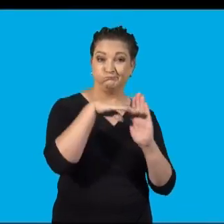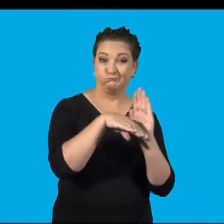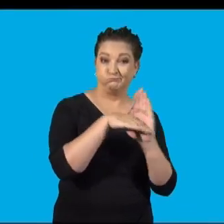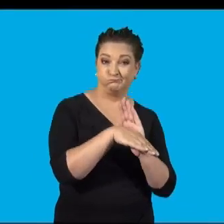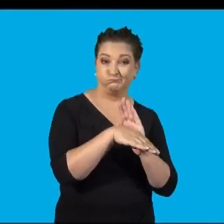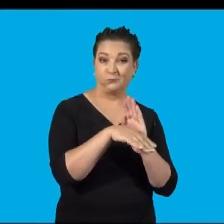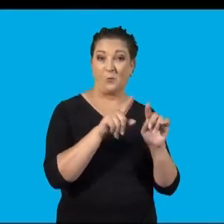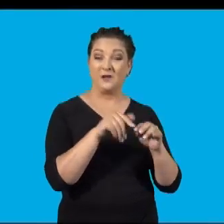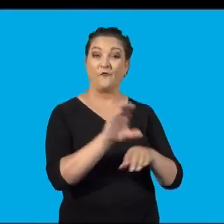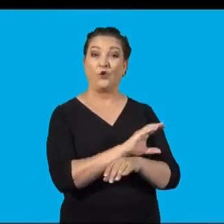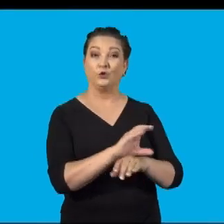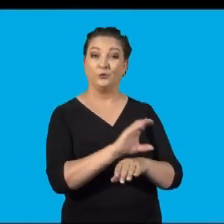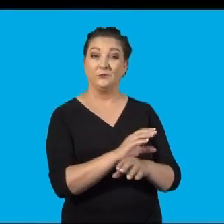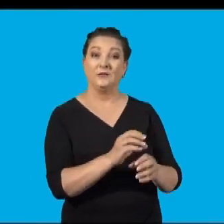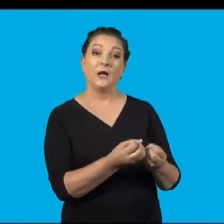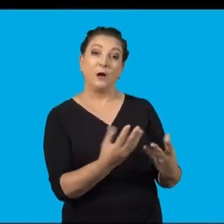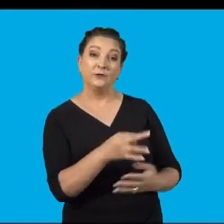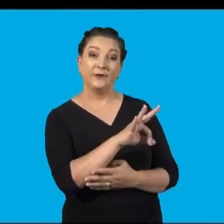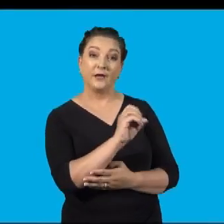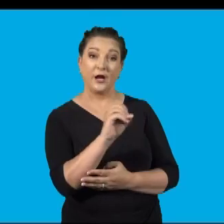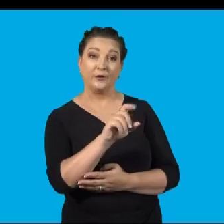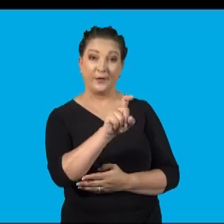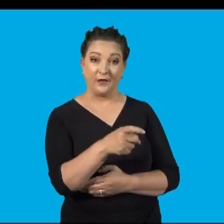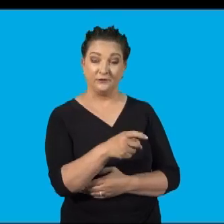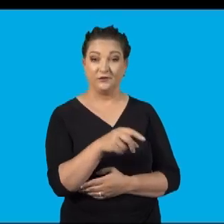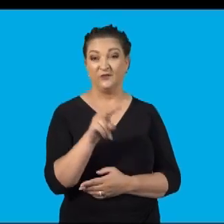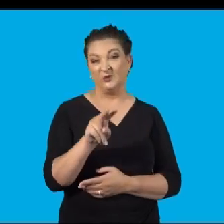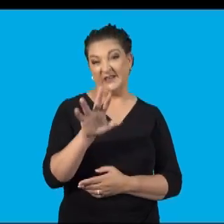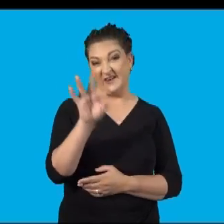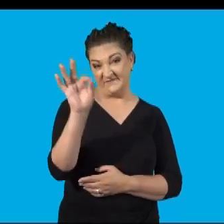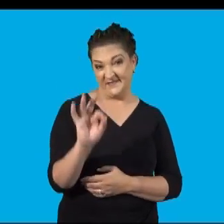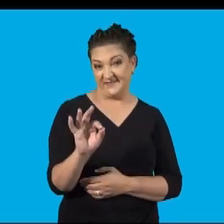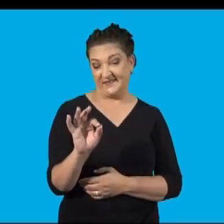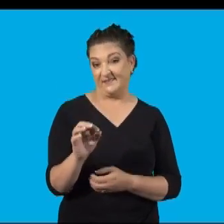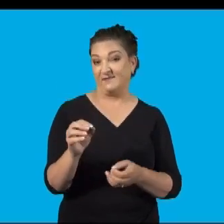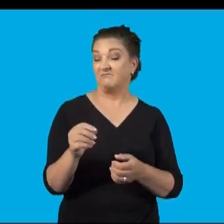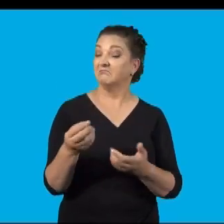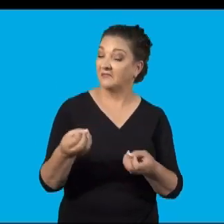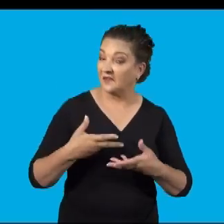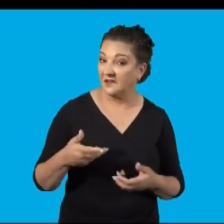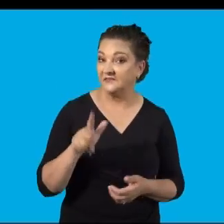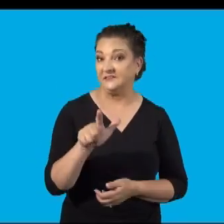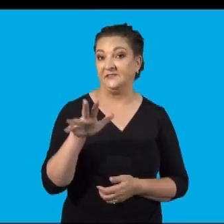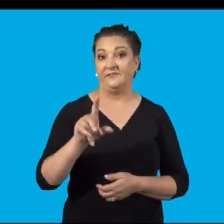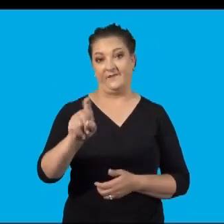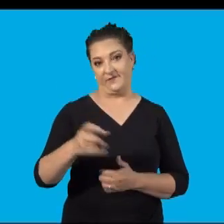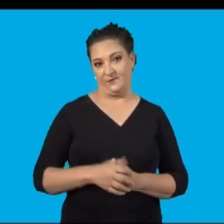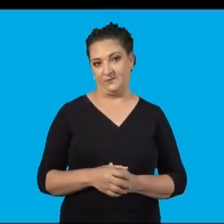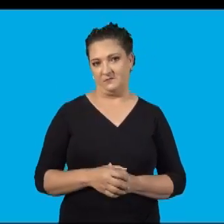computers as 300,000 by 25% to give us